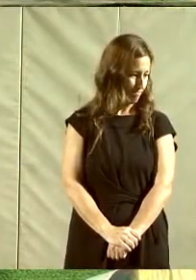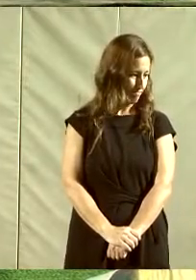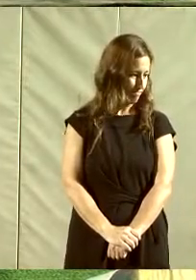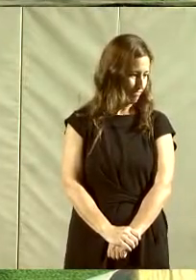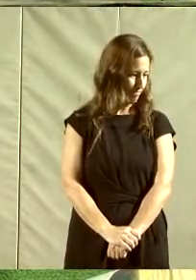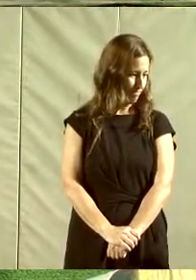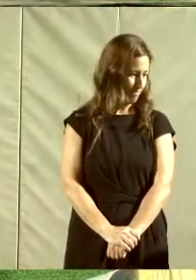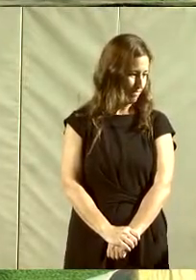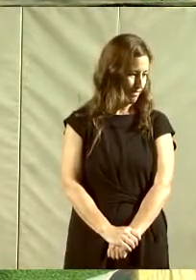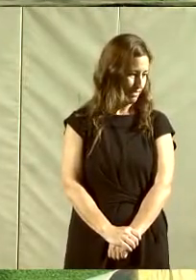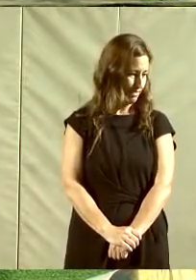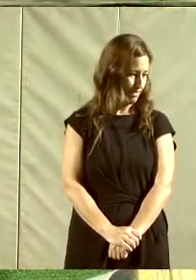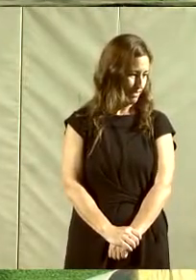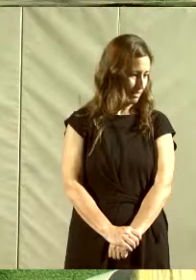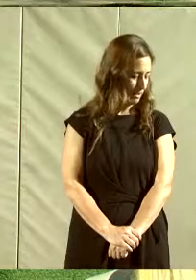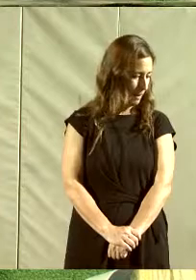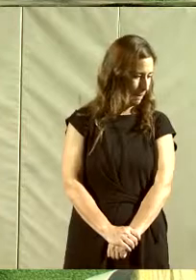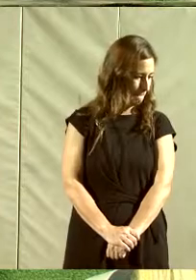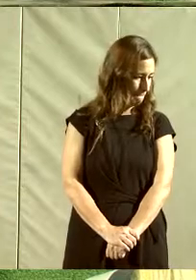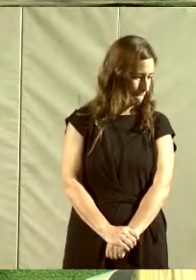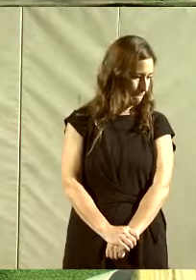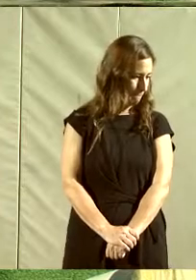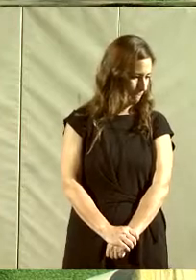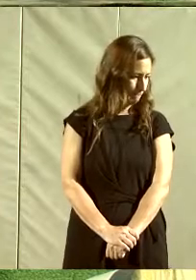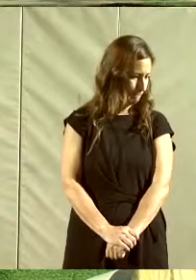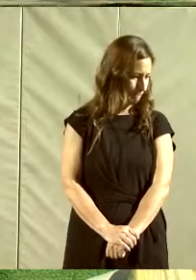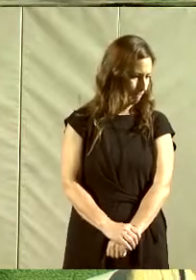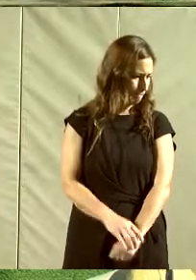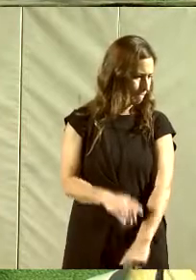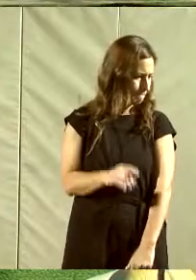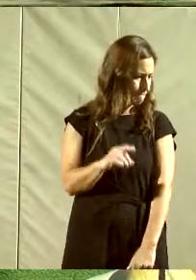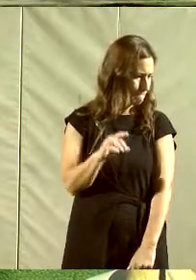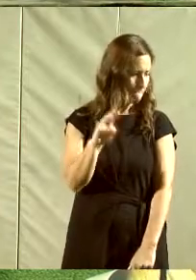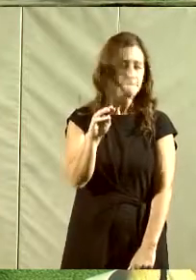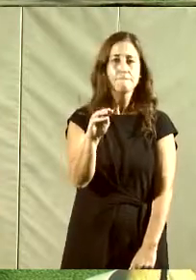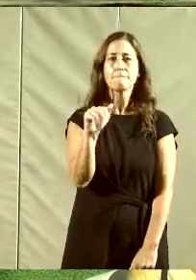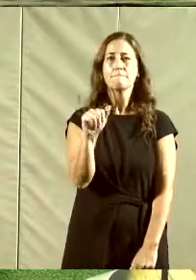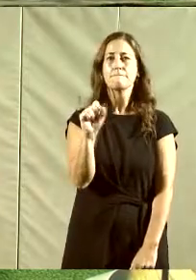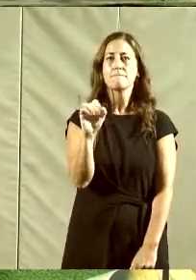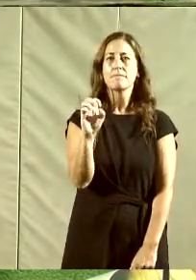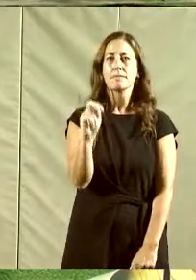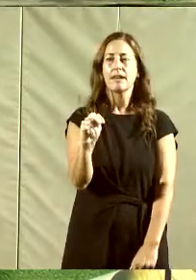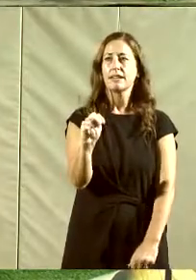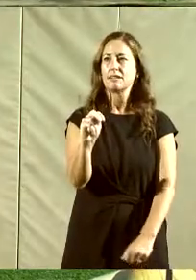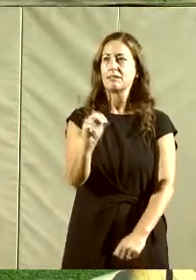Journey Lou Mason. Congratulations, you have five, you last one. Very good.